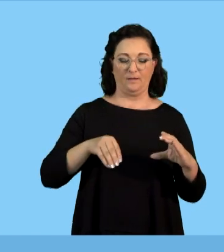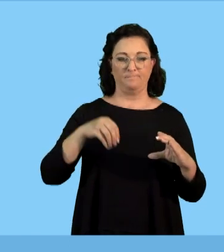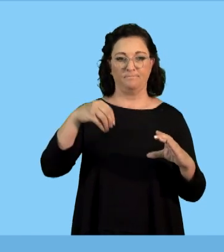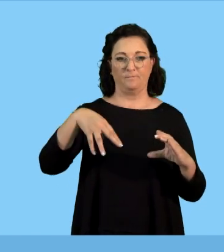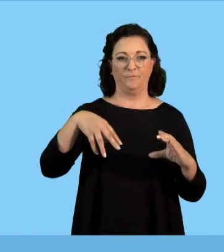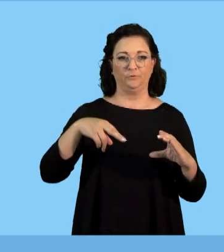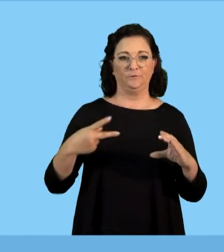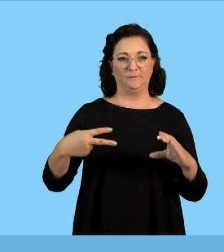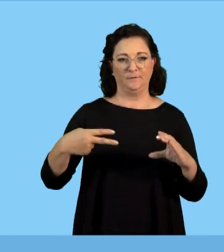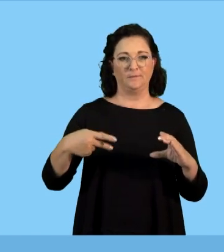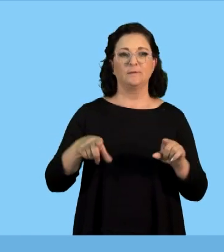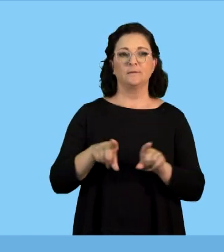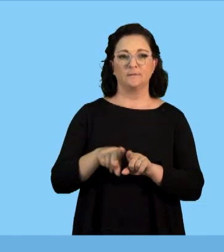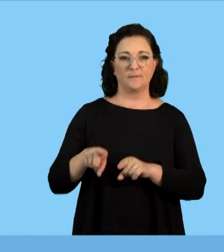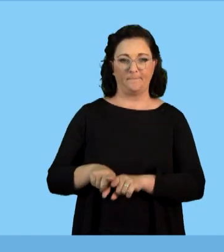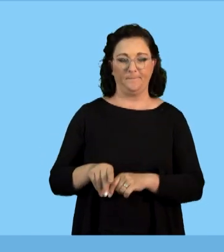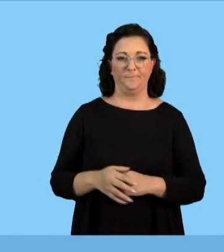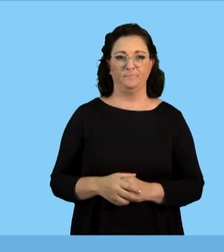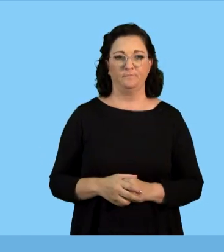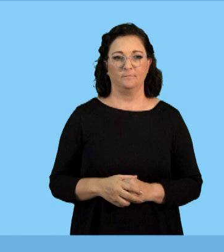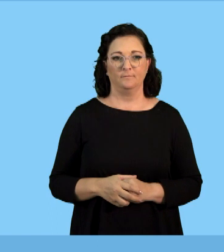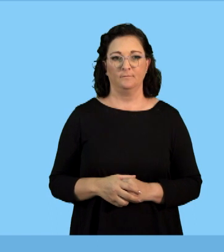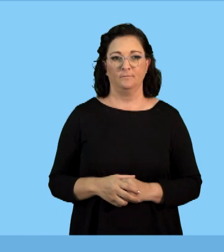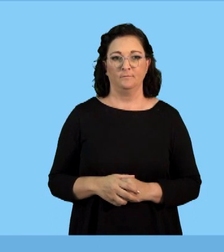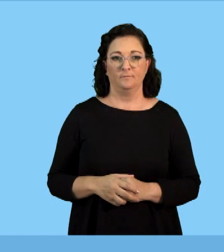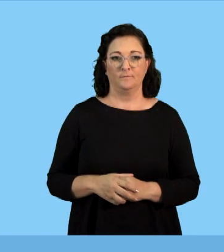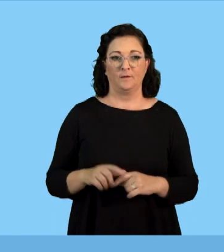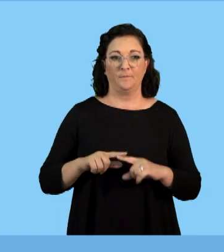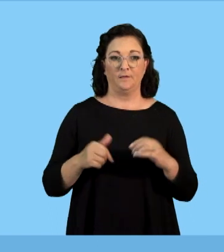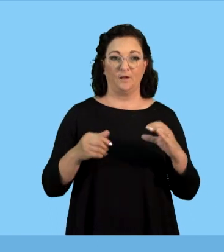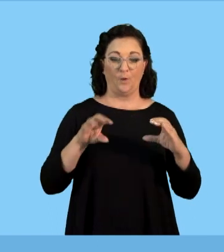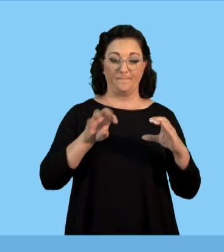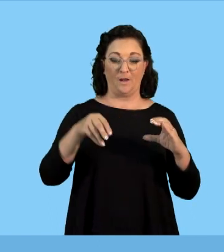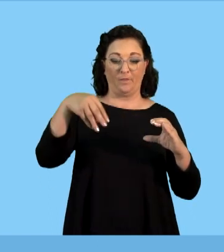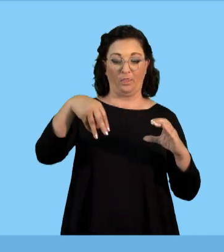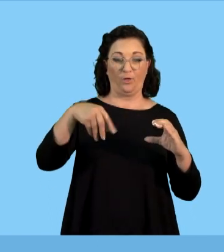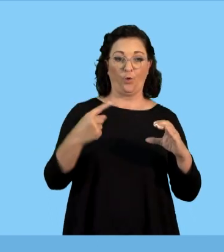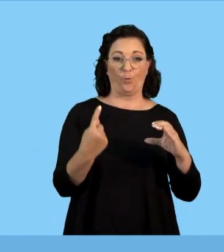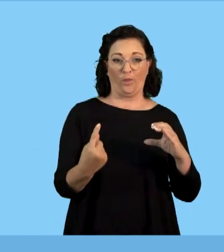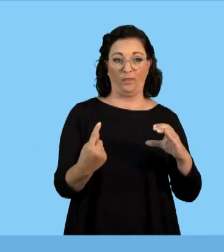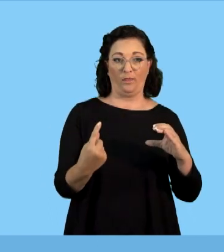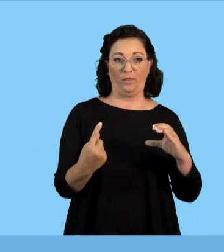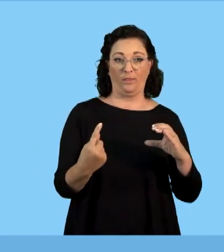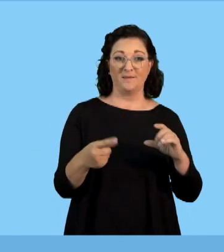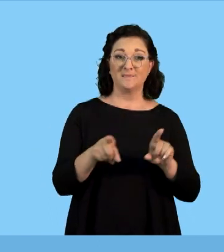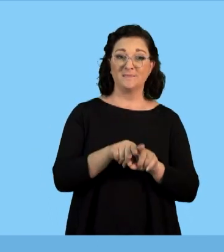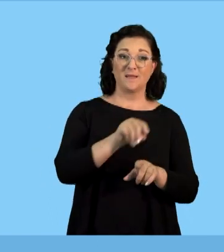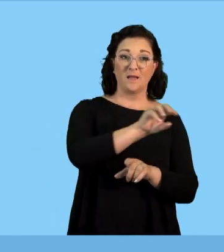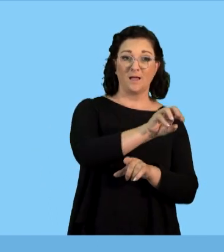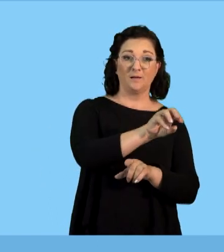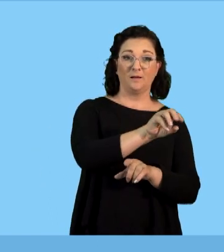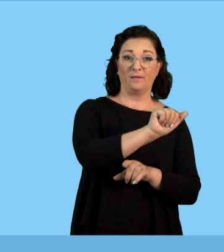same current that is going to be passing through bulb number 2. However, the current at bulb number 1 is going